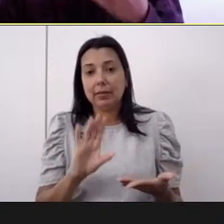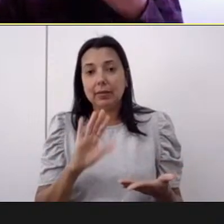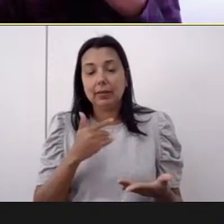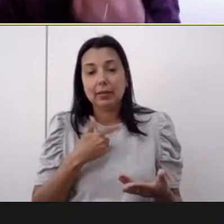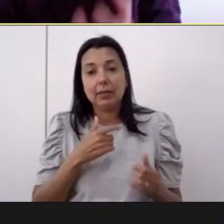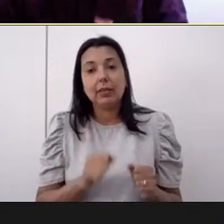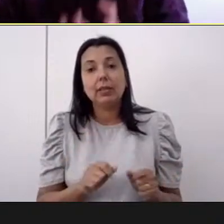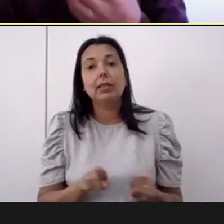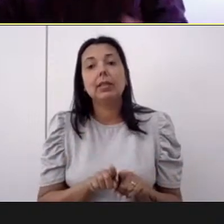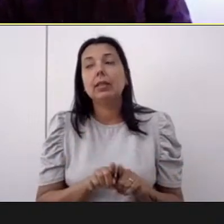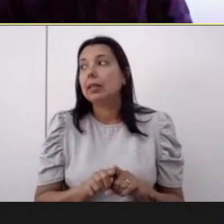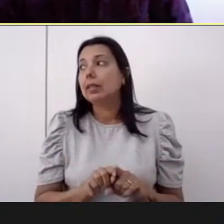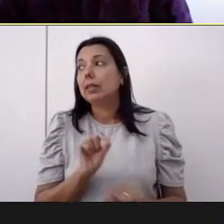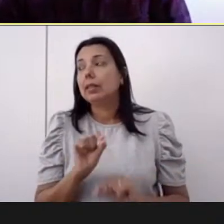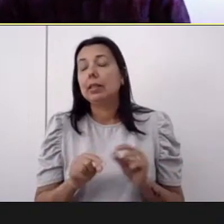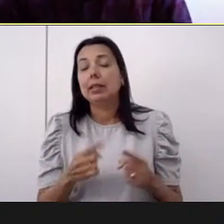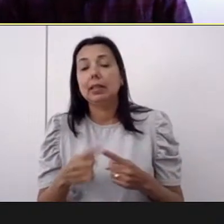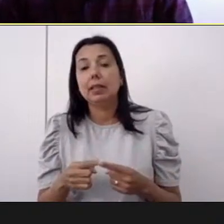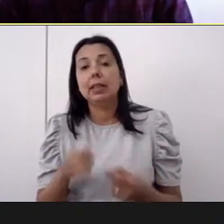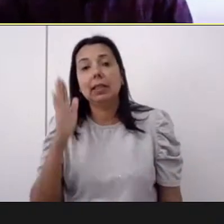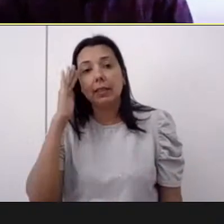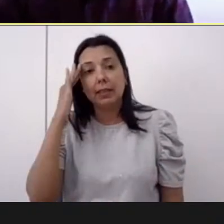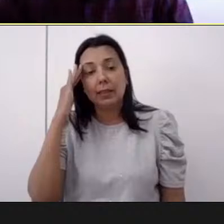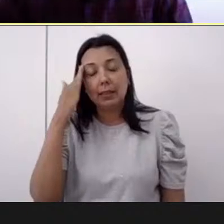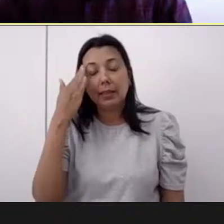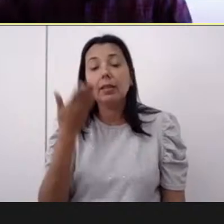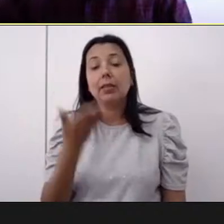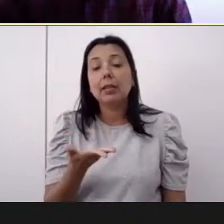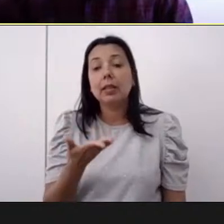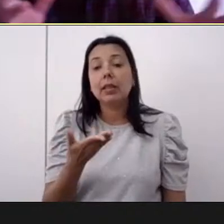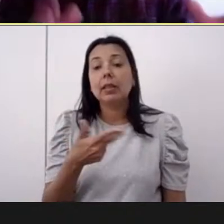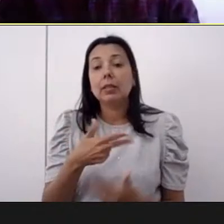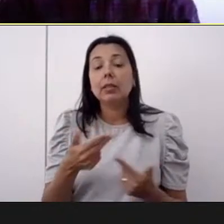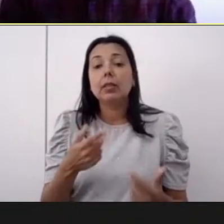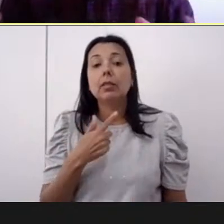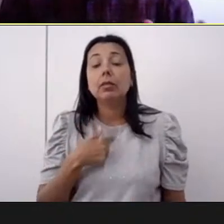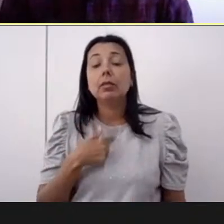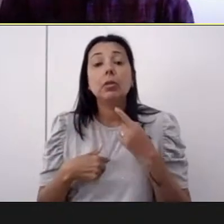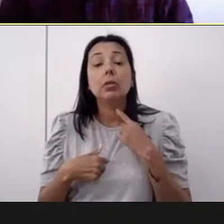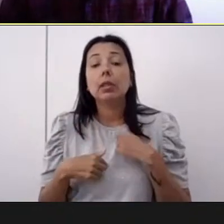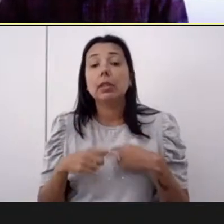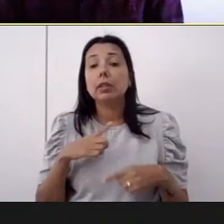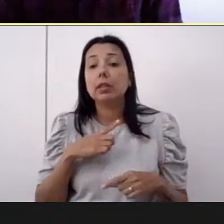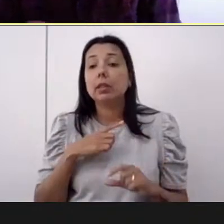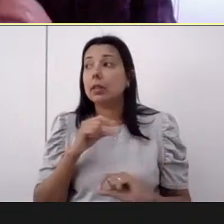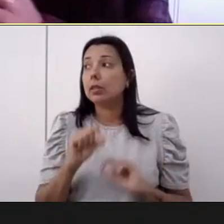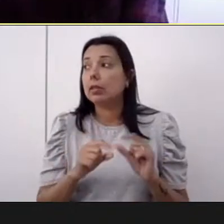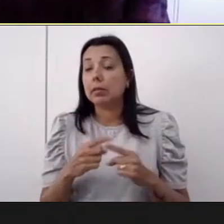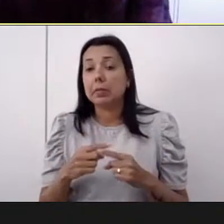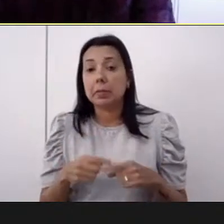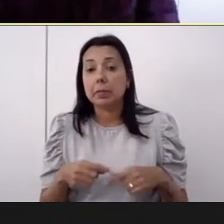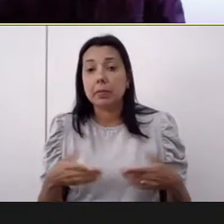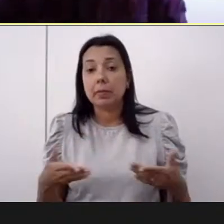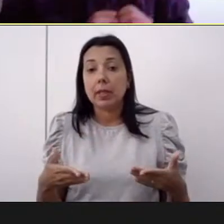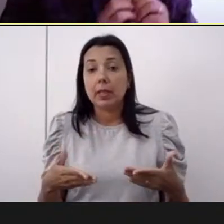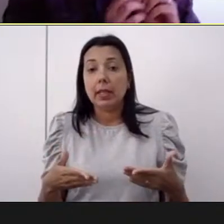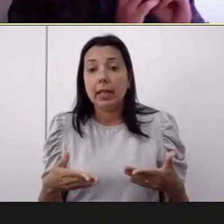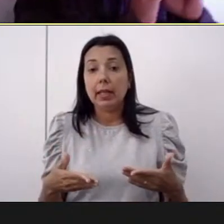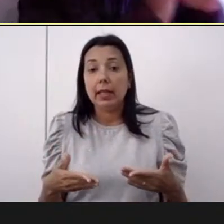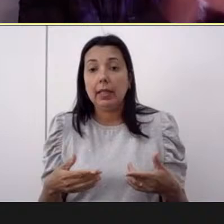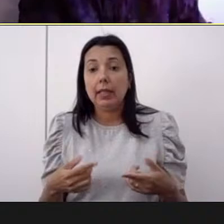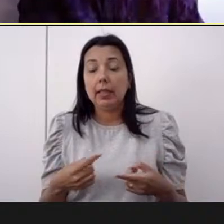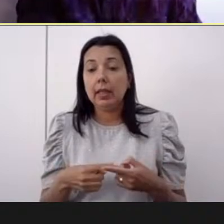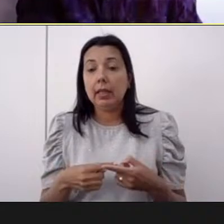grasp these nuances between ideas. When we are dealing with the domestic level, we have parties, we